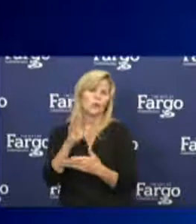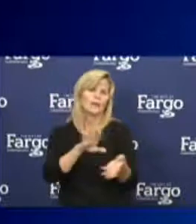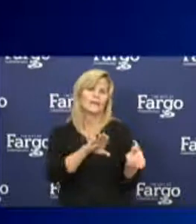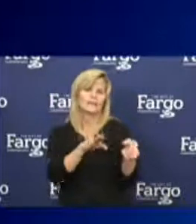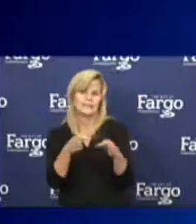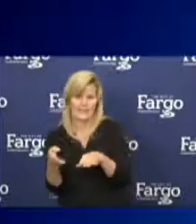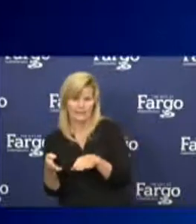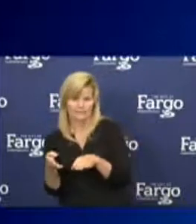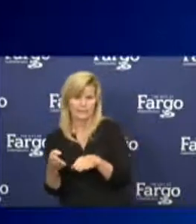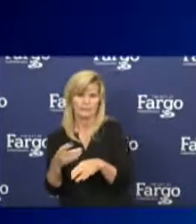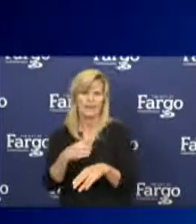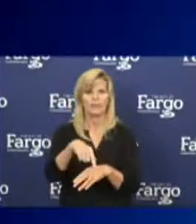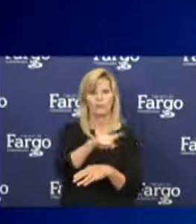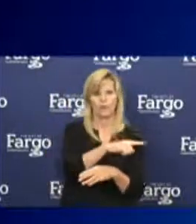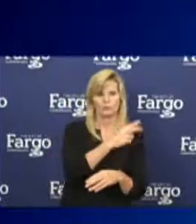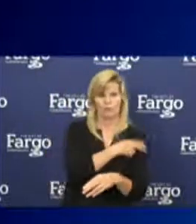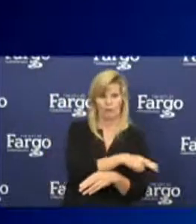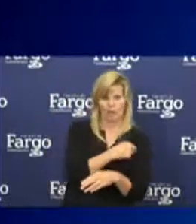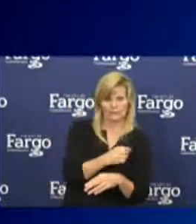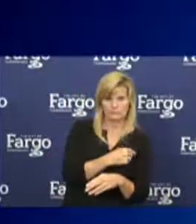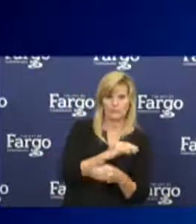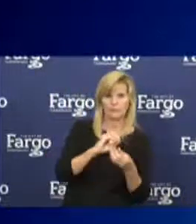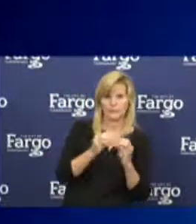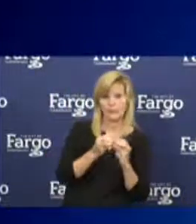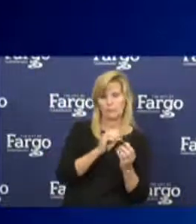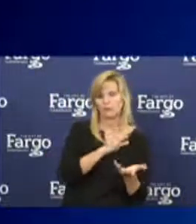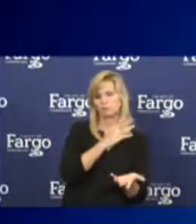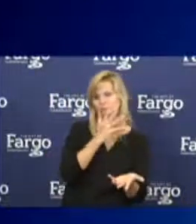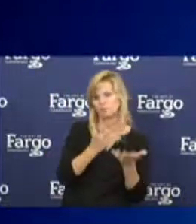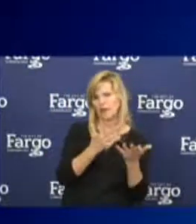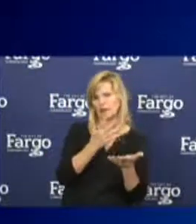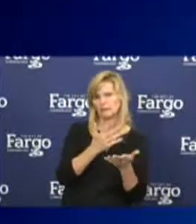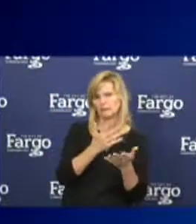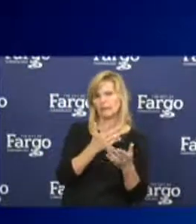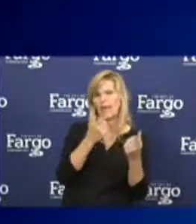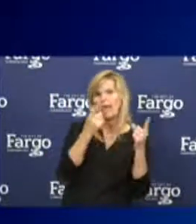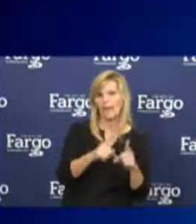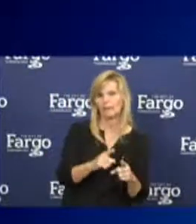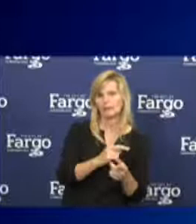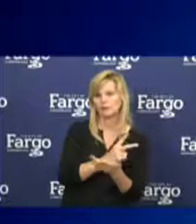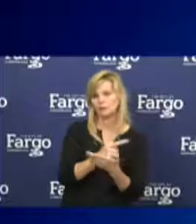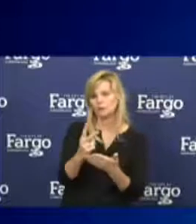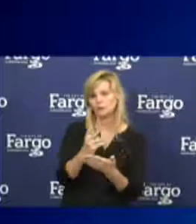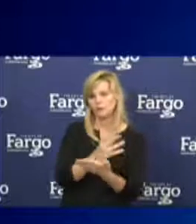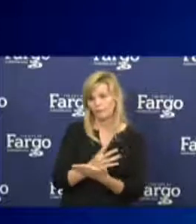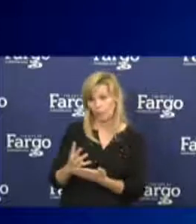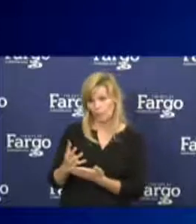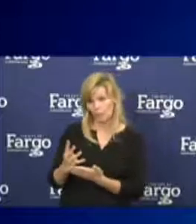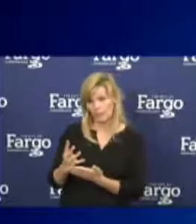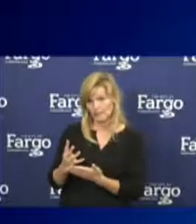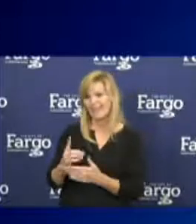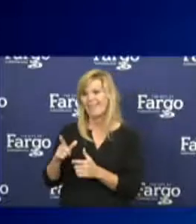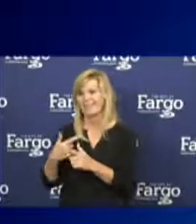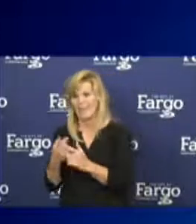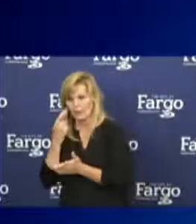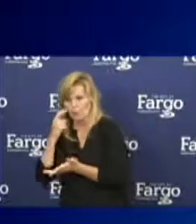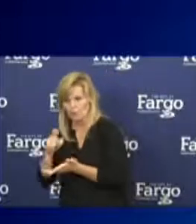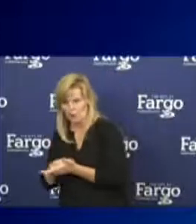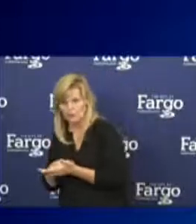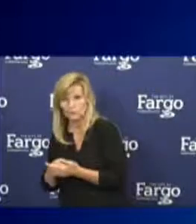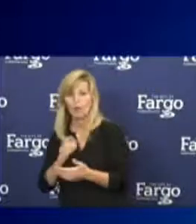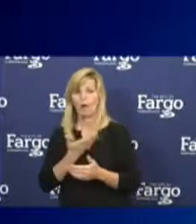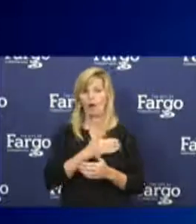Deaths and hospitalizations may fall anywhere from 2 to 4 weeks after you see new cases. So when we see a little uptick in